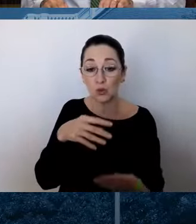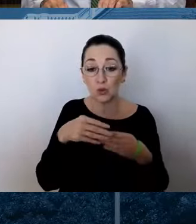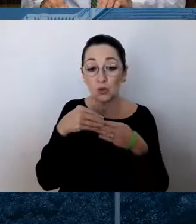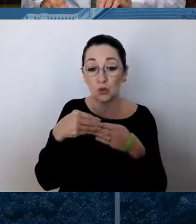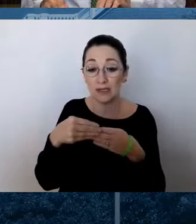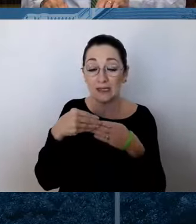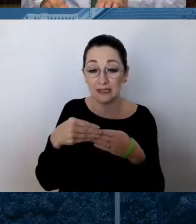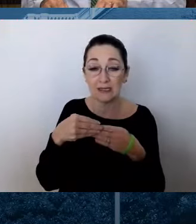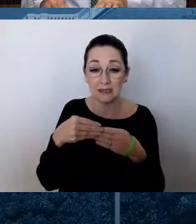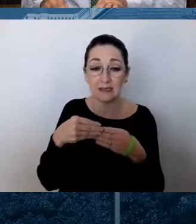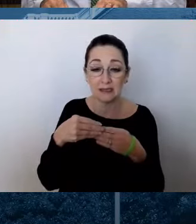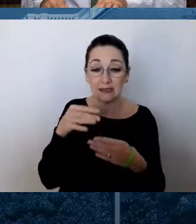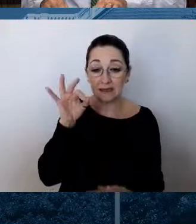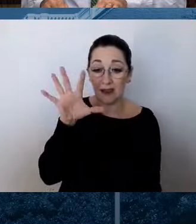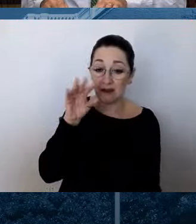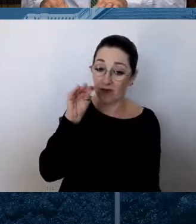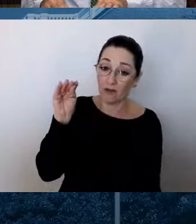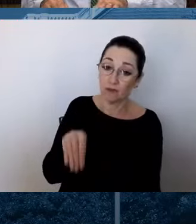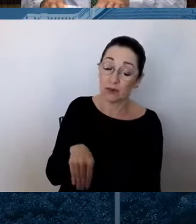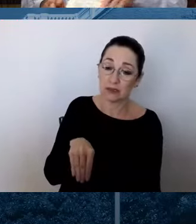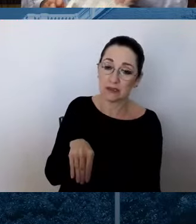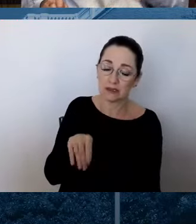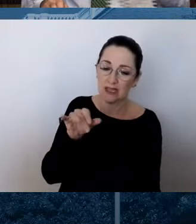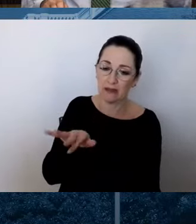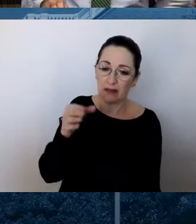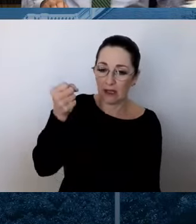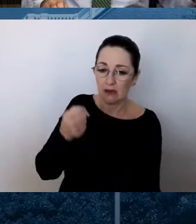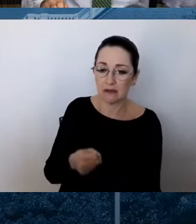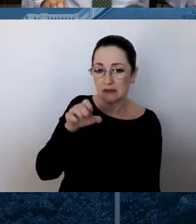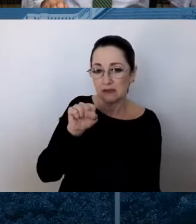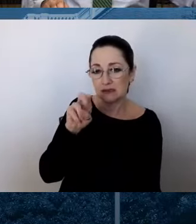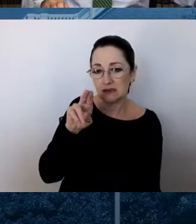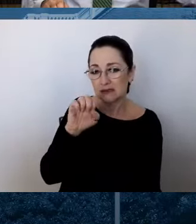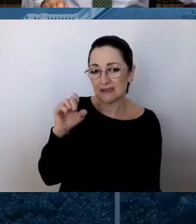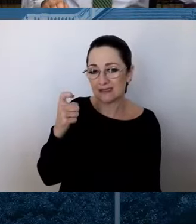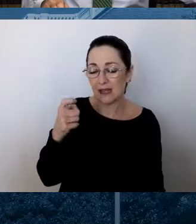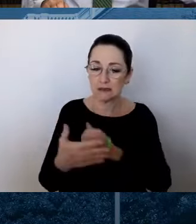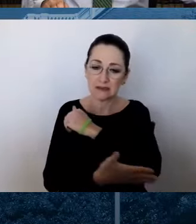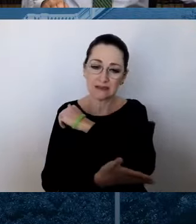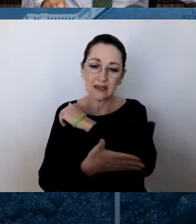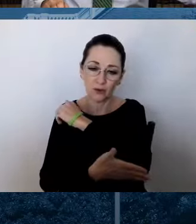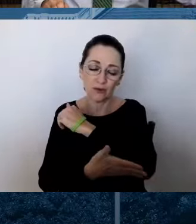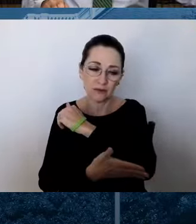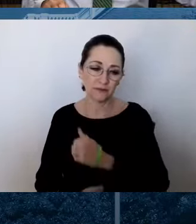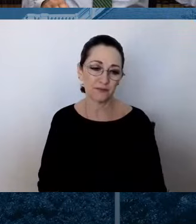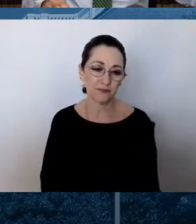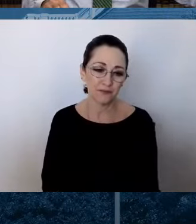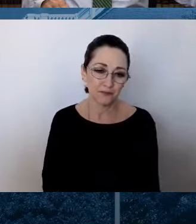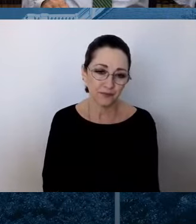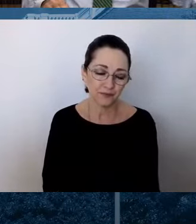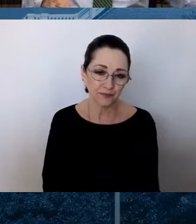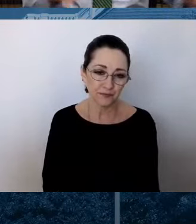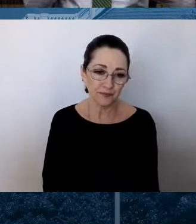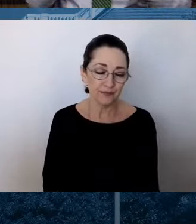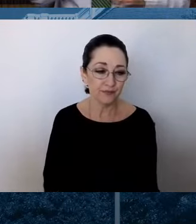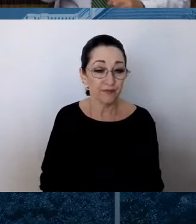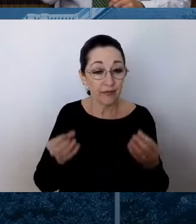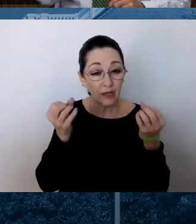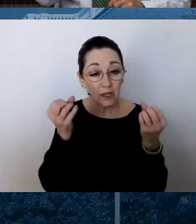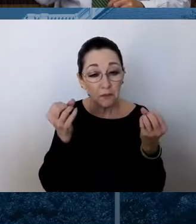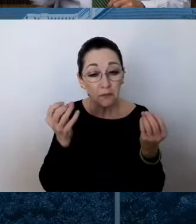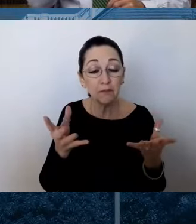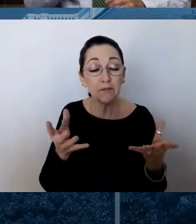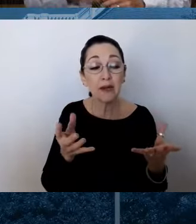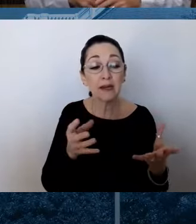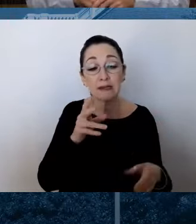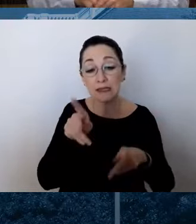is 95% down in Sussex County. Many subgroups are eligible